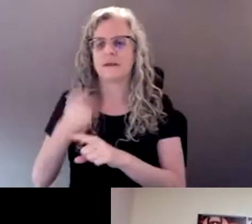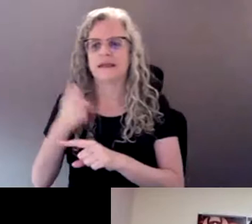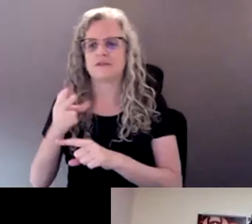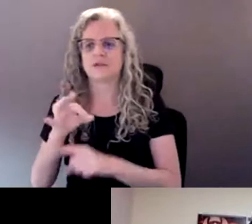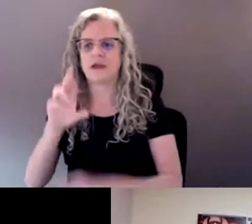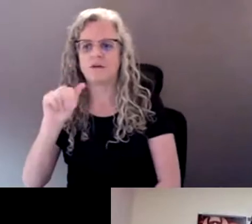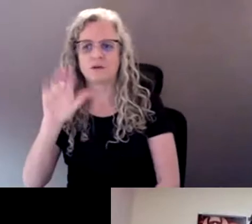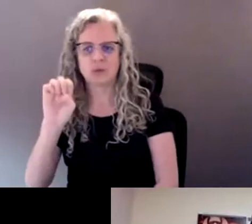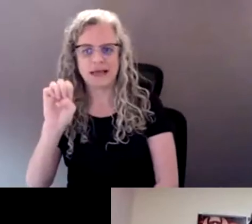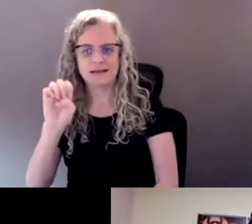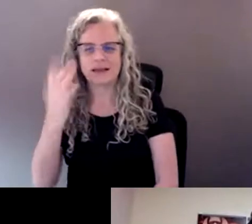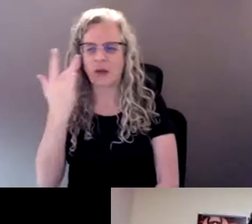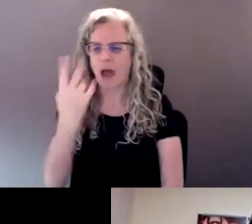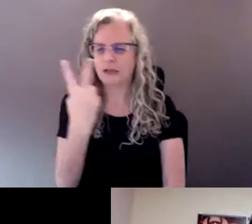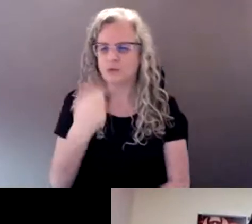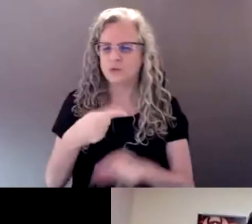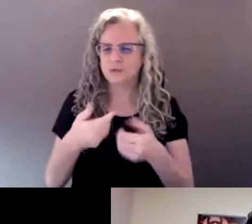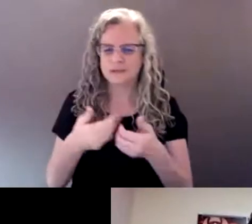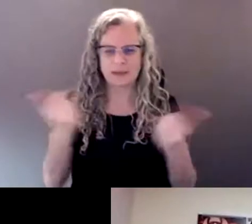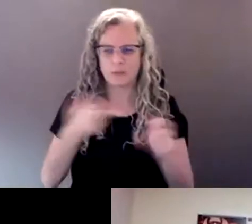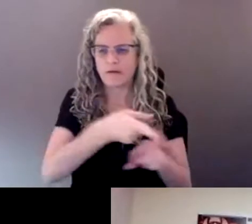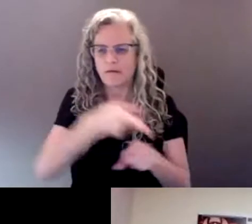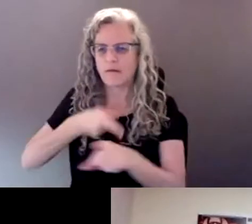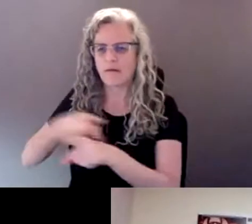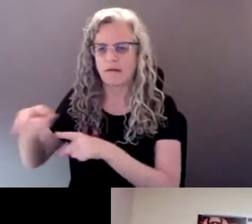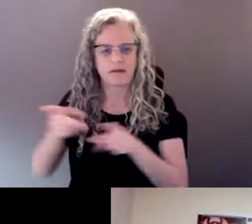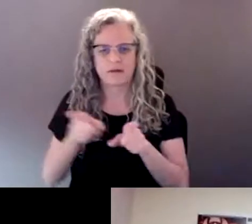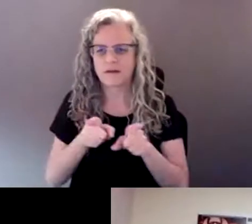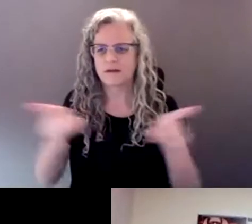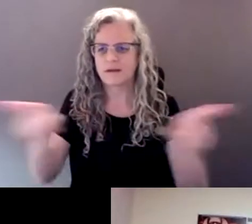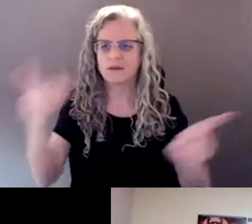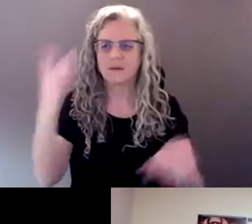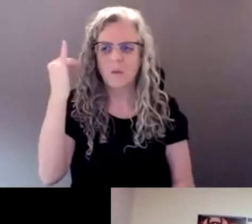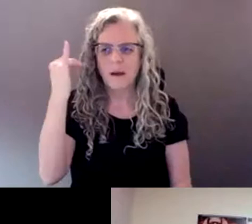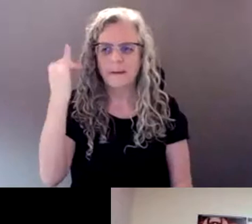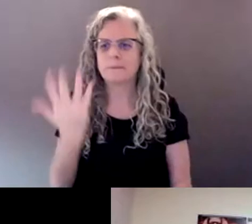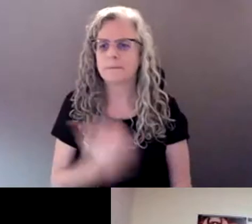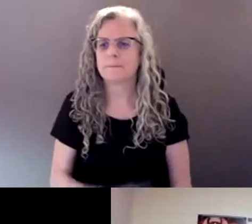separate discipline or in a separate sphere from that on the history of race and racism.